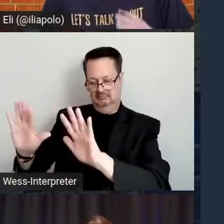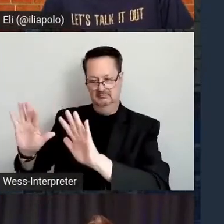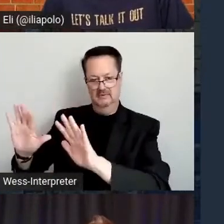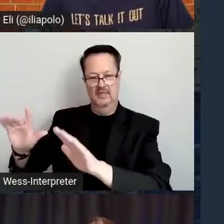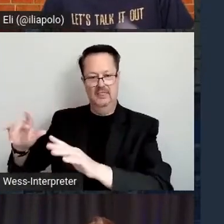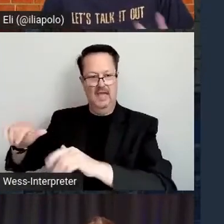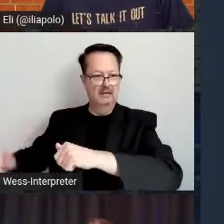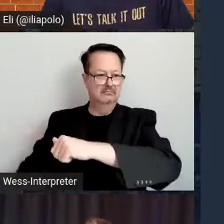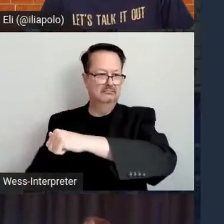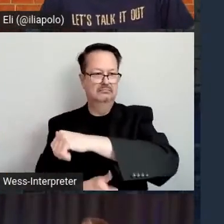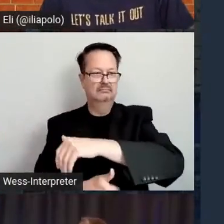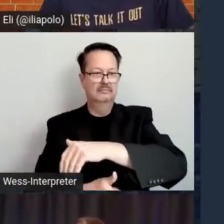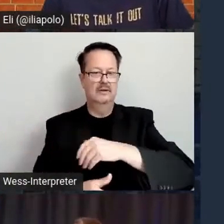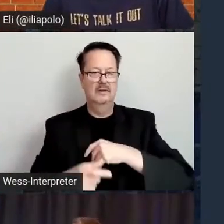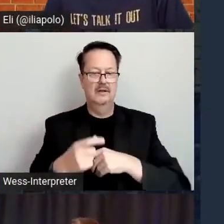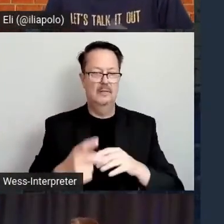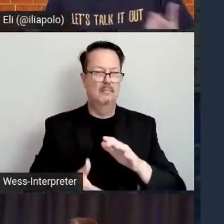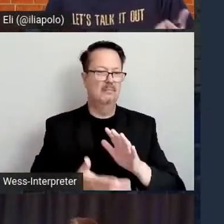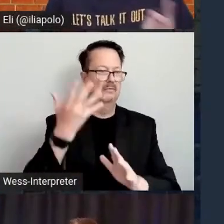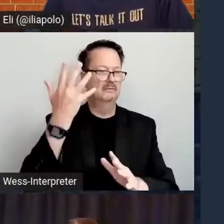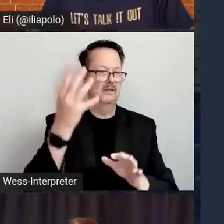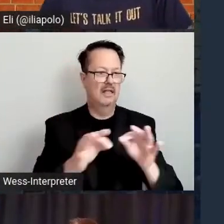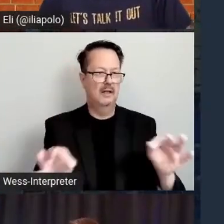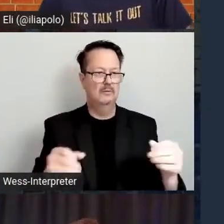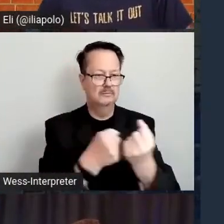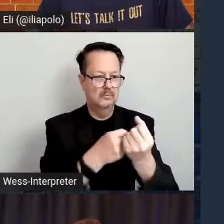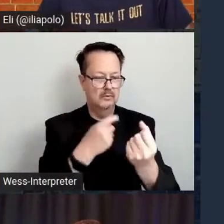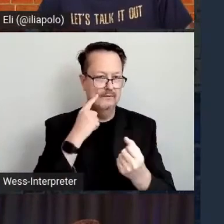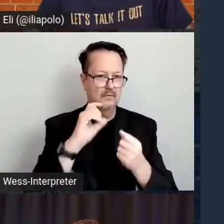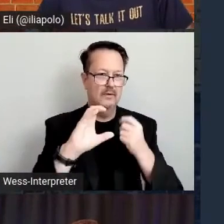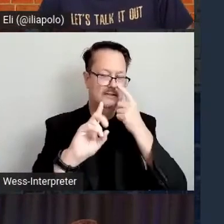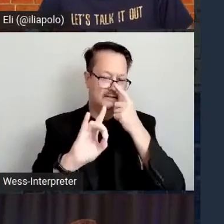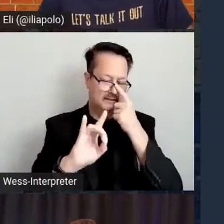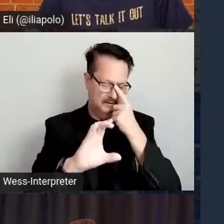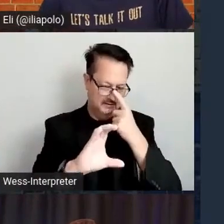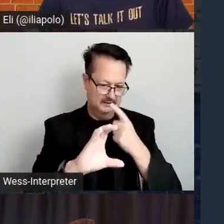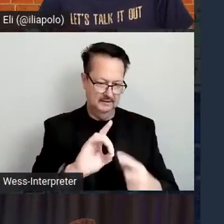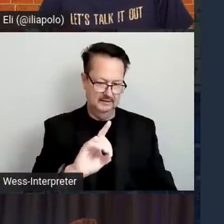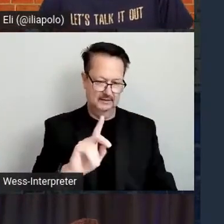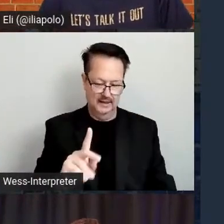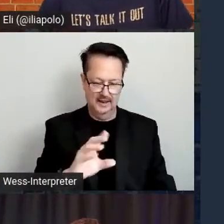multi-language support for the AWS CDK and actually for the CDK for Terraform as well.